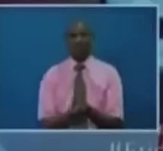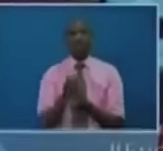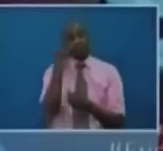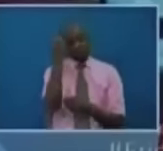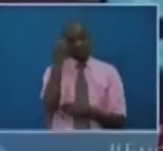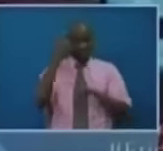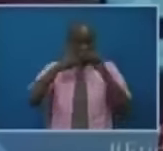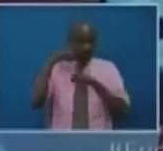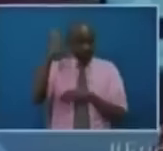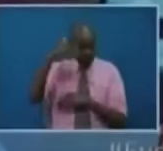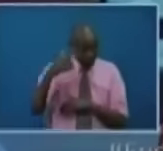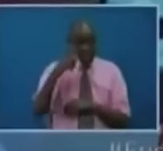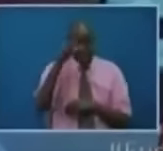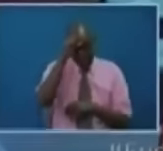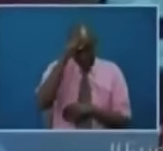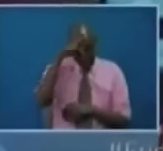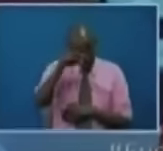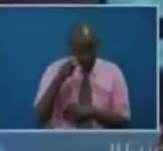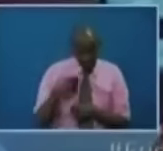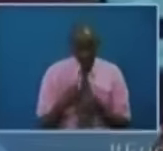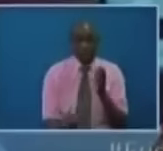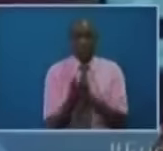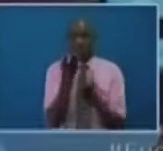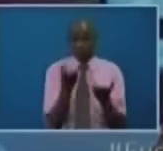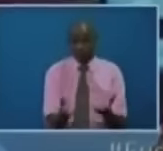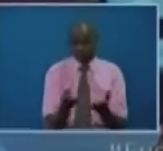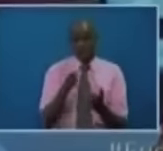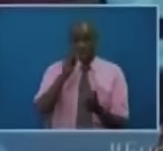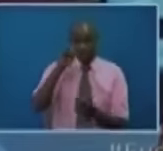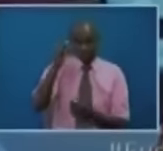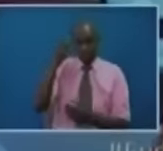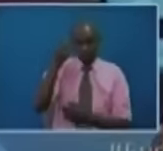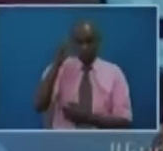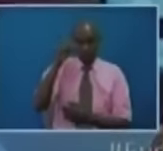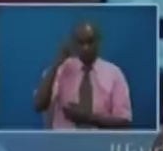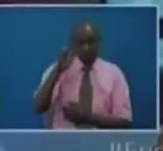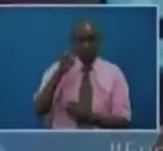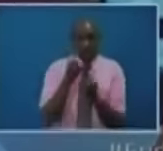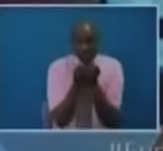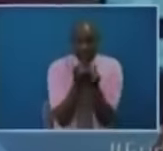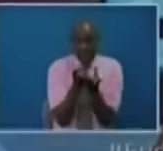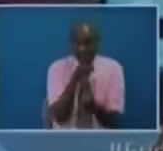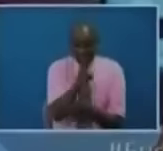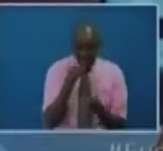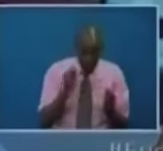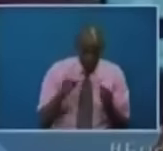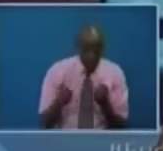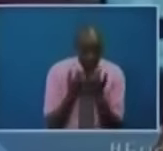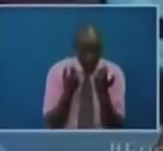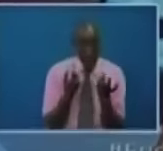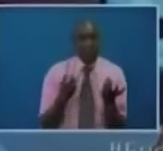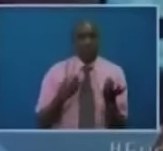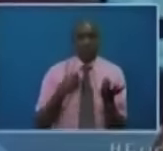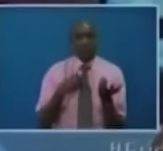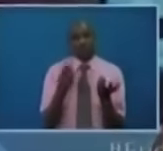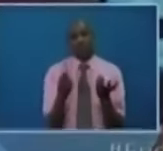5 years down the line, the government is set to relaunch the Mtongwe ferry in 2 weeks in a bid to ease transportation across the Likoni Channel. Initially,